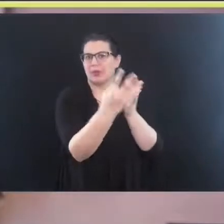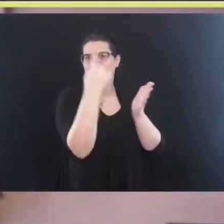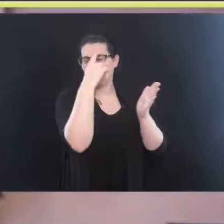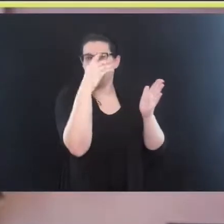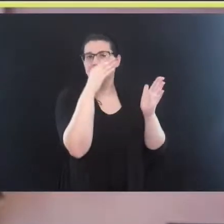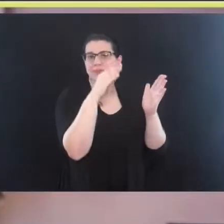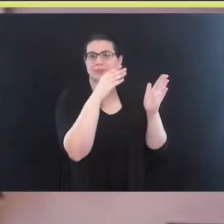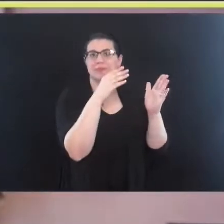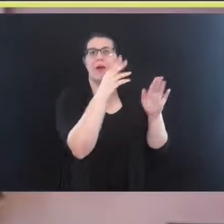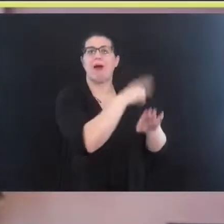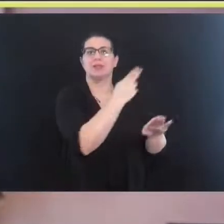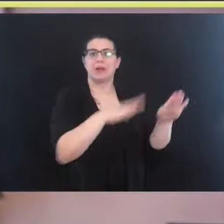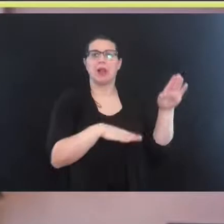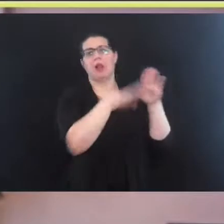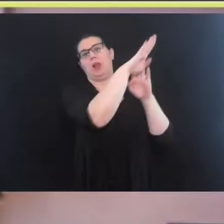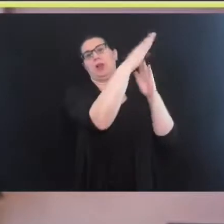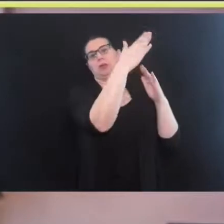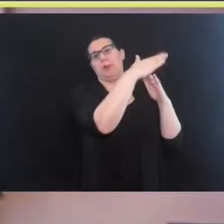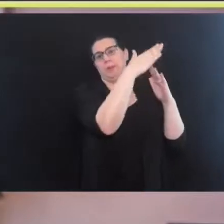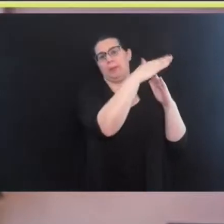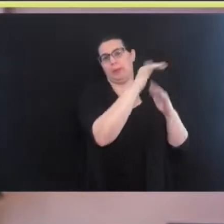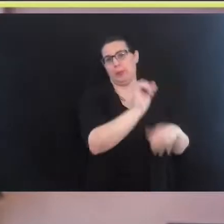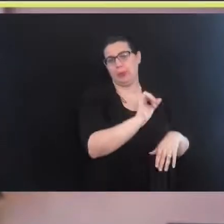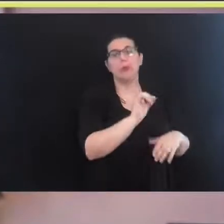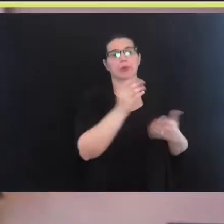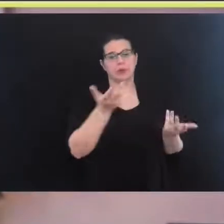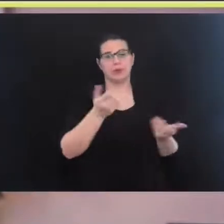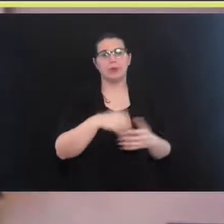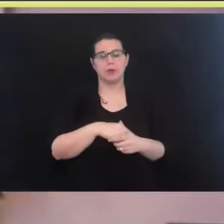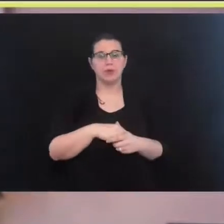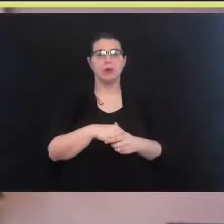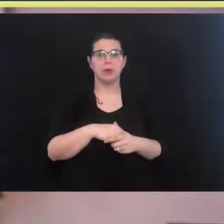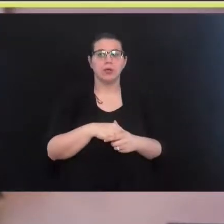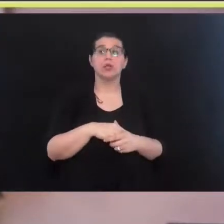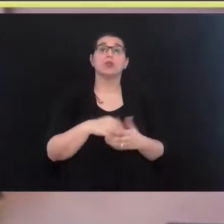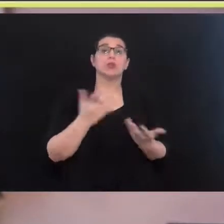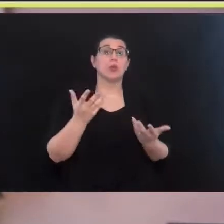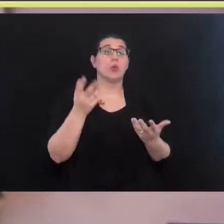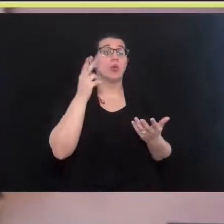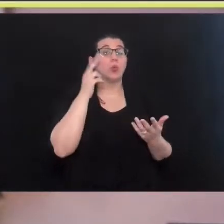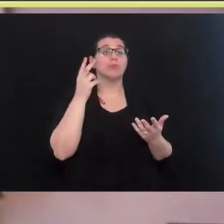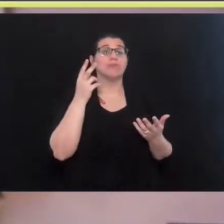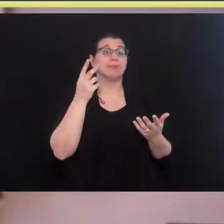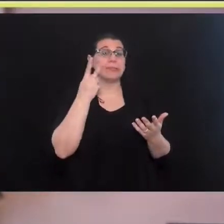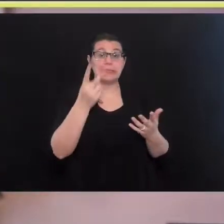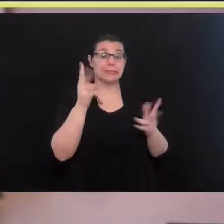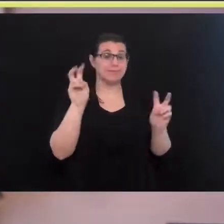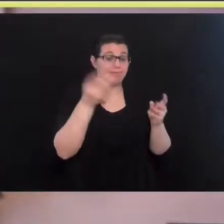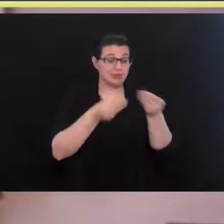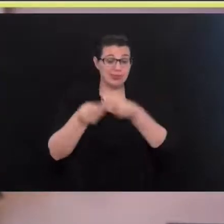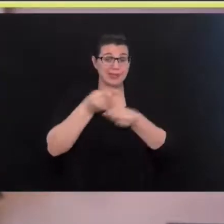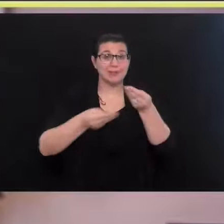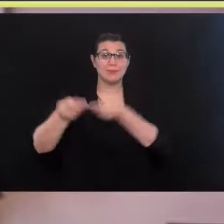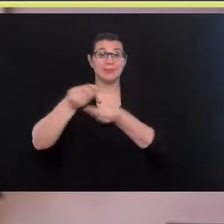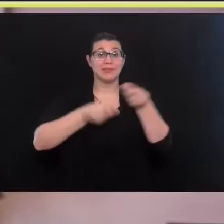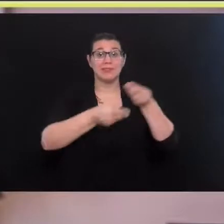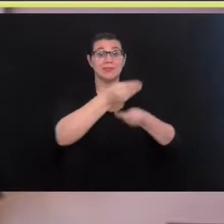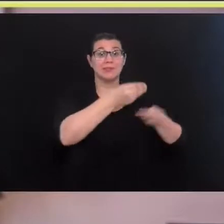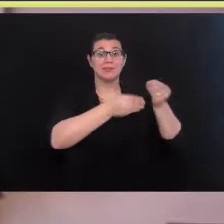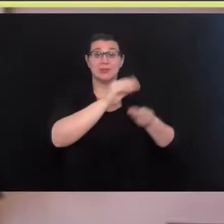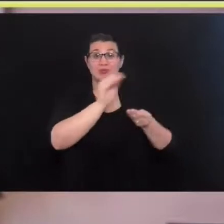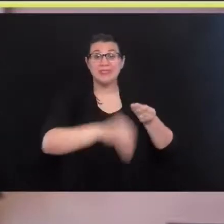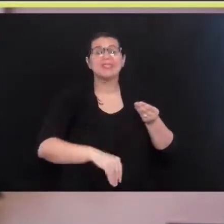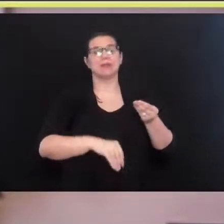on other countries and what we've seen before. So looking at our transmission rates, we do believe we are approaching